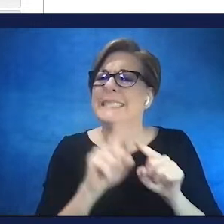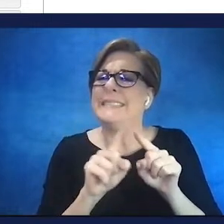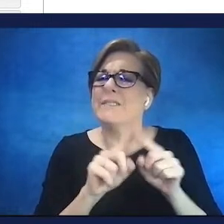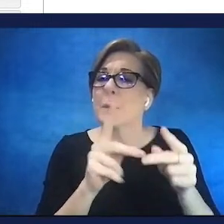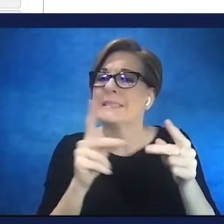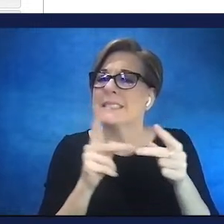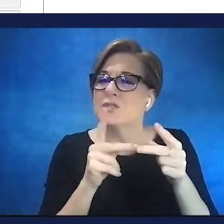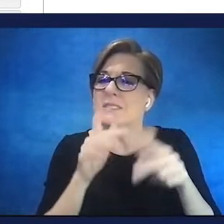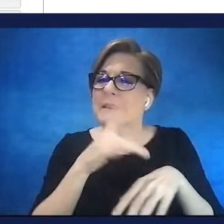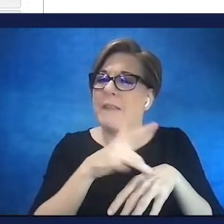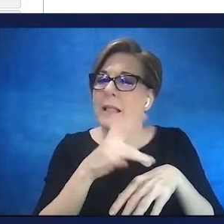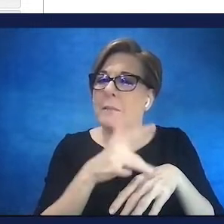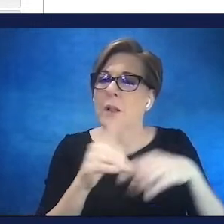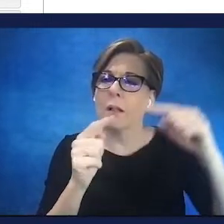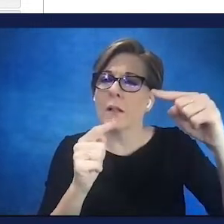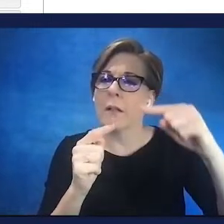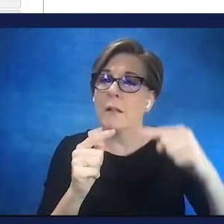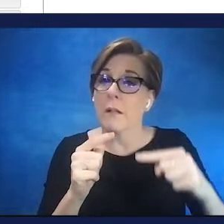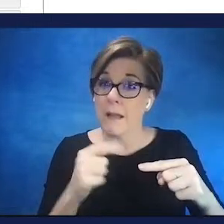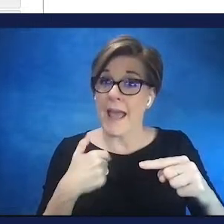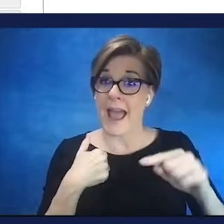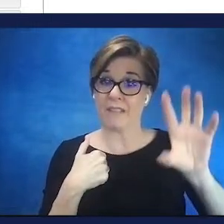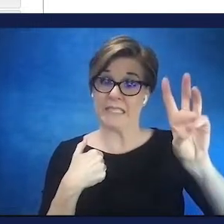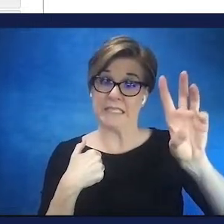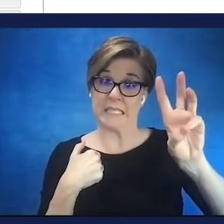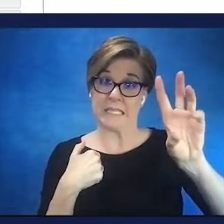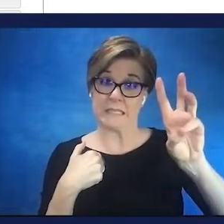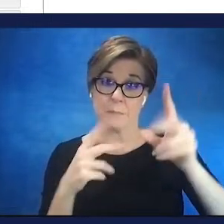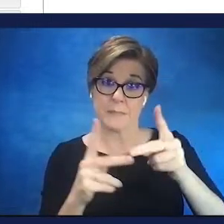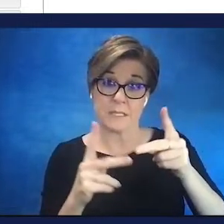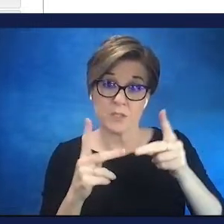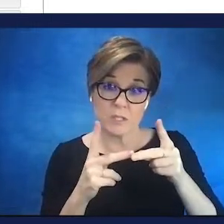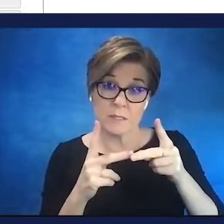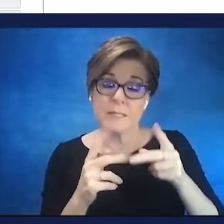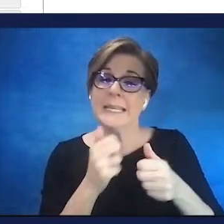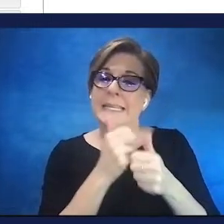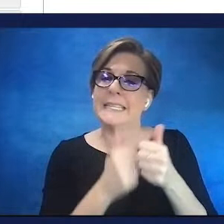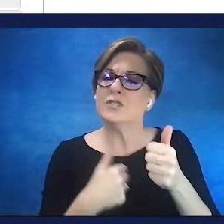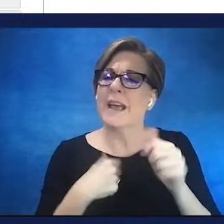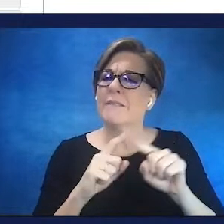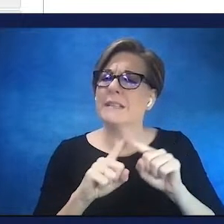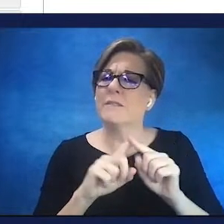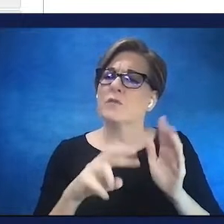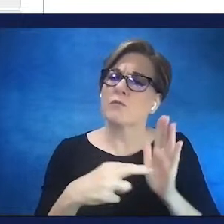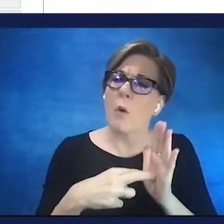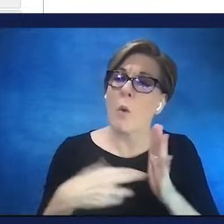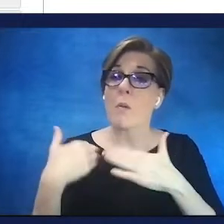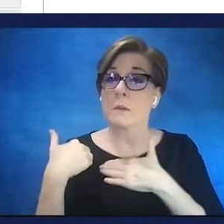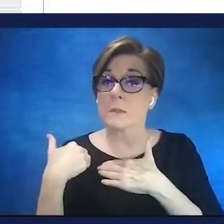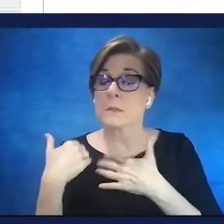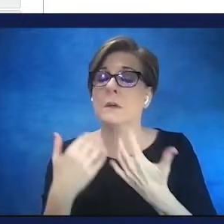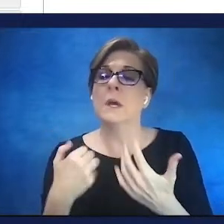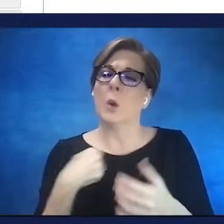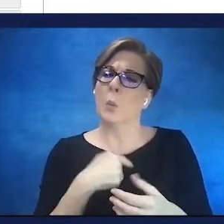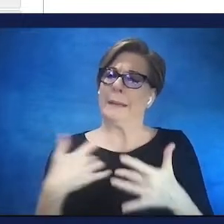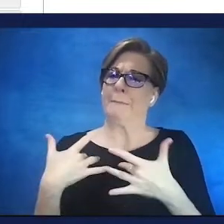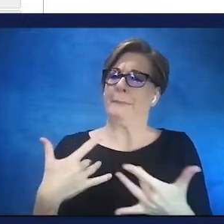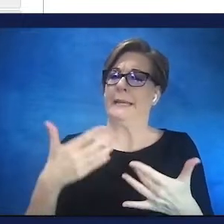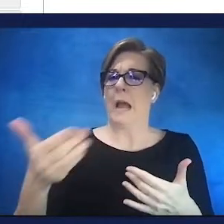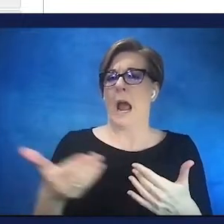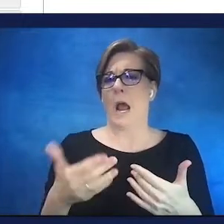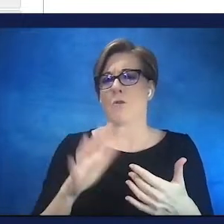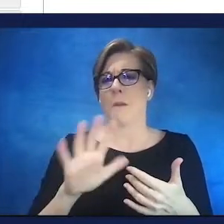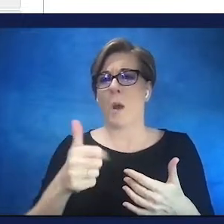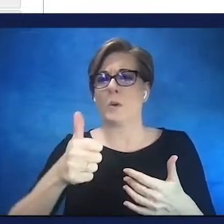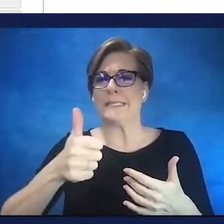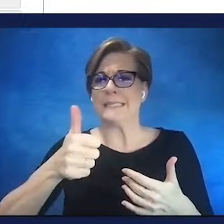positions available as a poll worker. There are 6 positions with different roles and responsibilities. On average, we hire